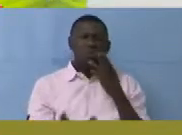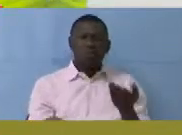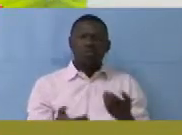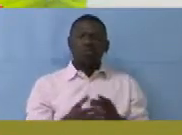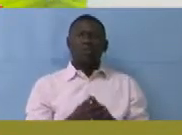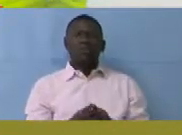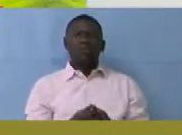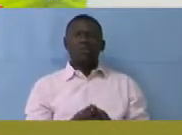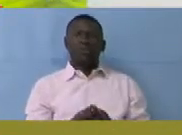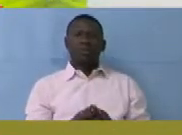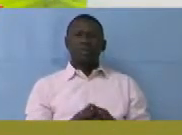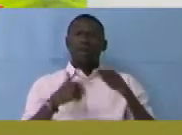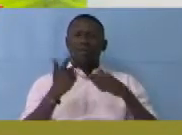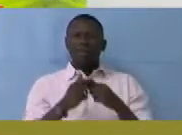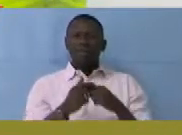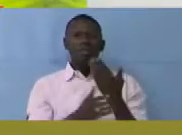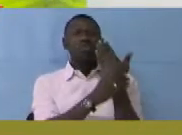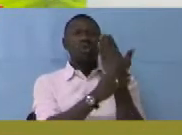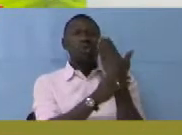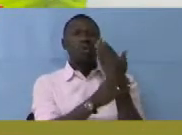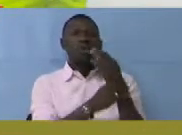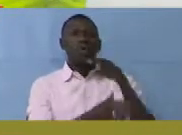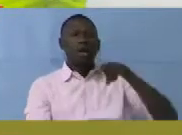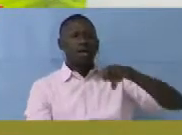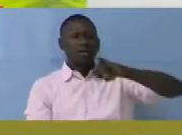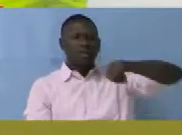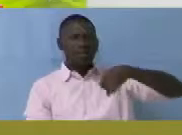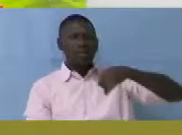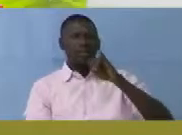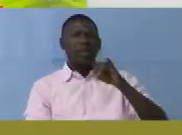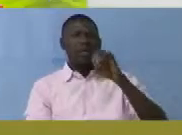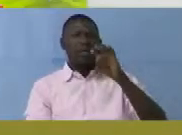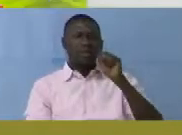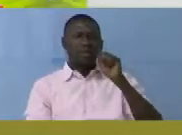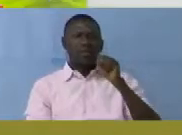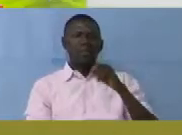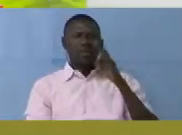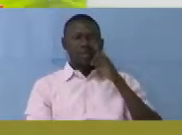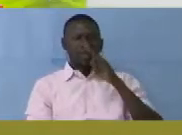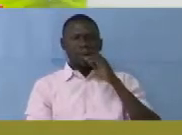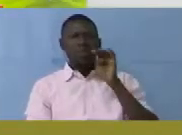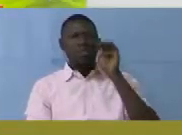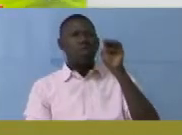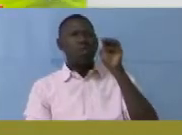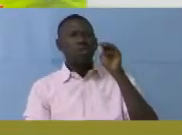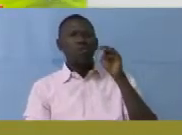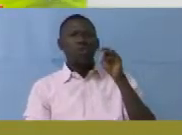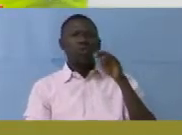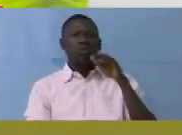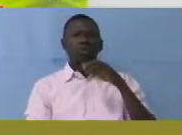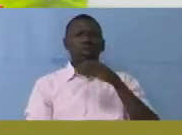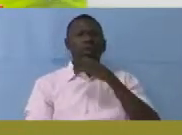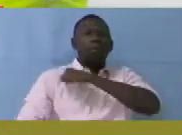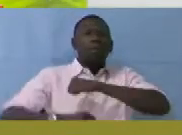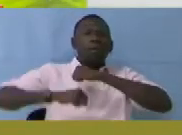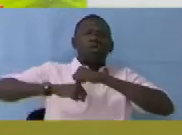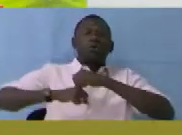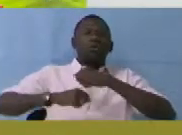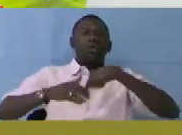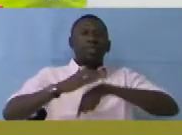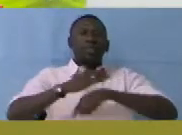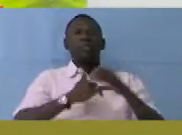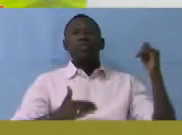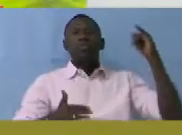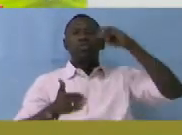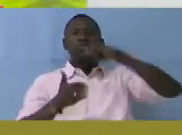Dr. Jai tried to call the CO in Yundon. Kato Hani Dr. Jai Aya Katale Puruka CO Kumandi member